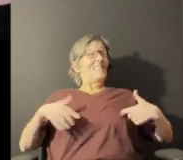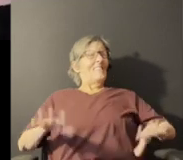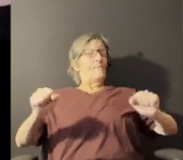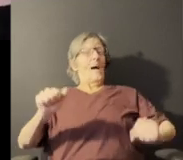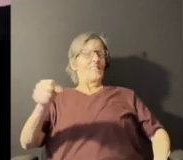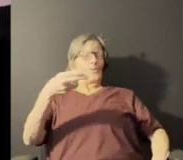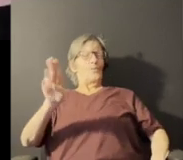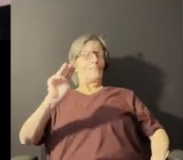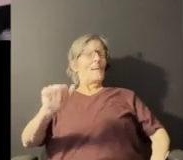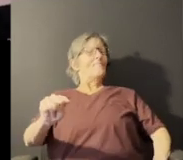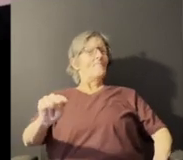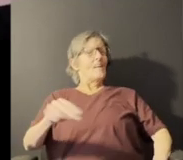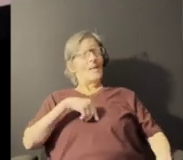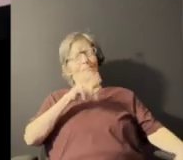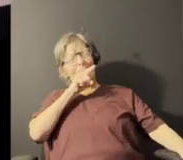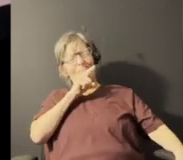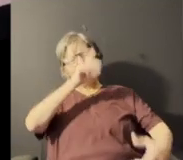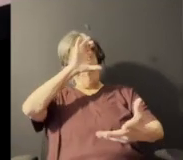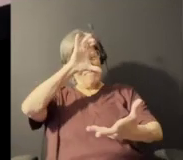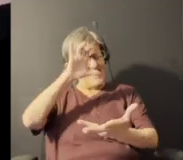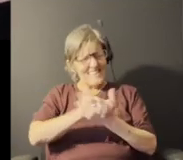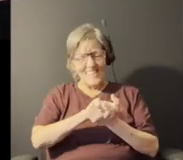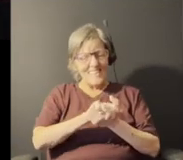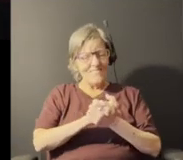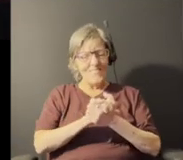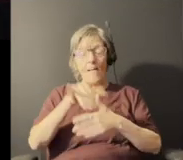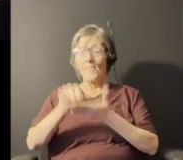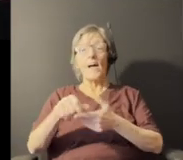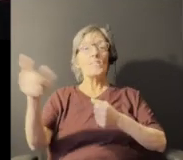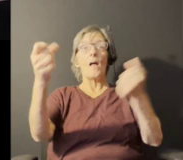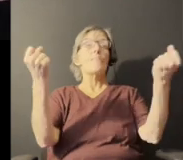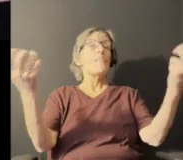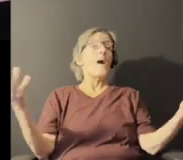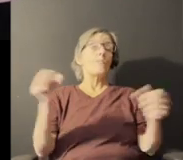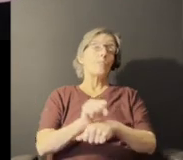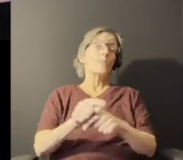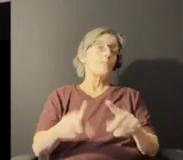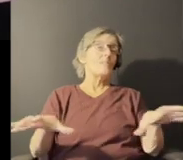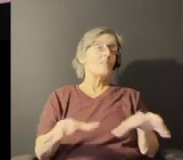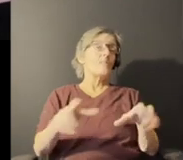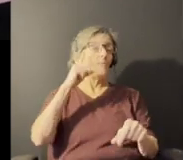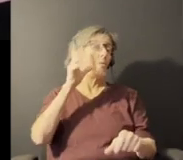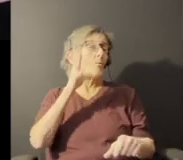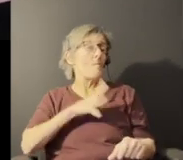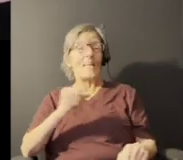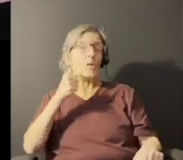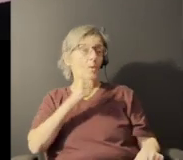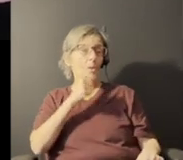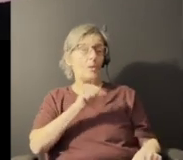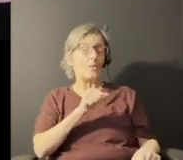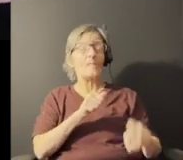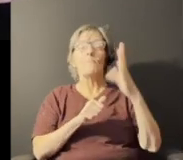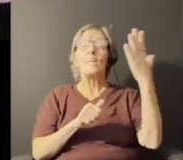all about as a human. I just really believe that there's a lot of work to be done for women and